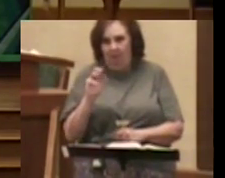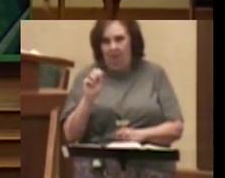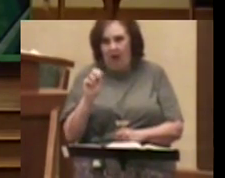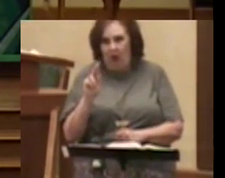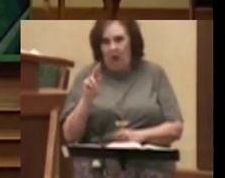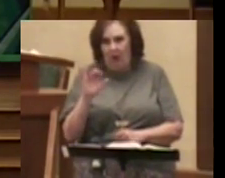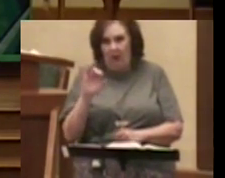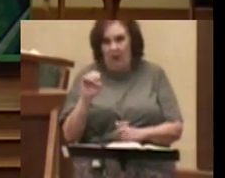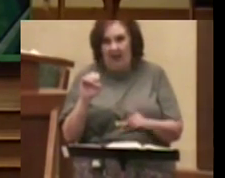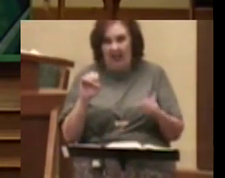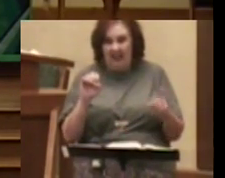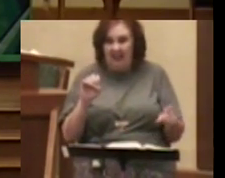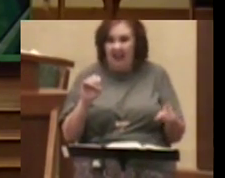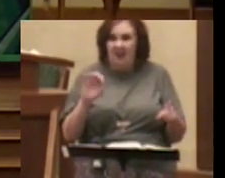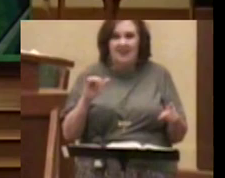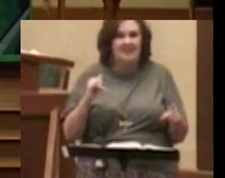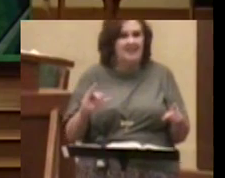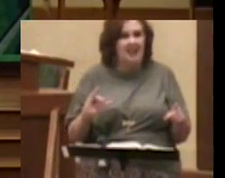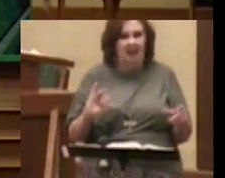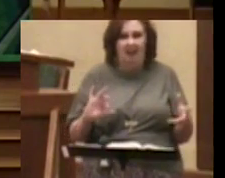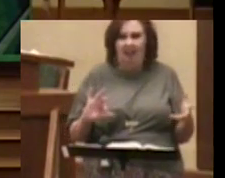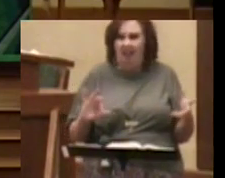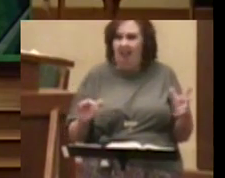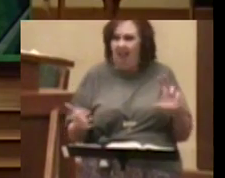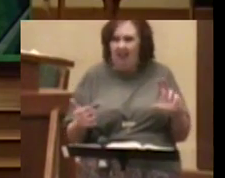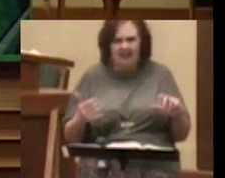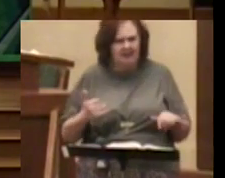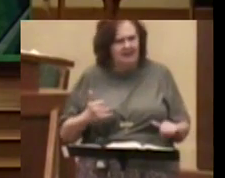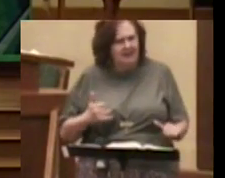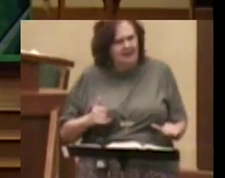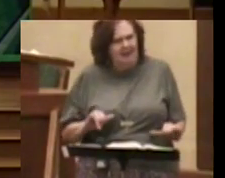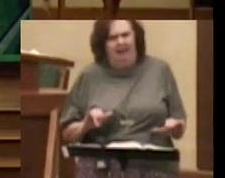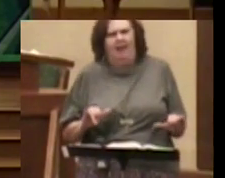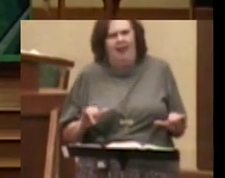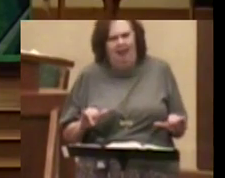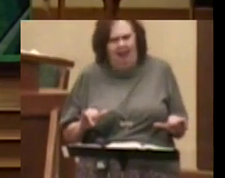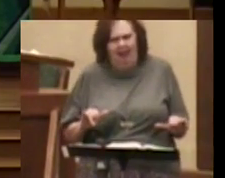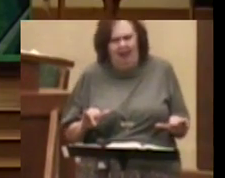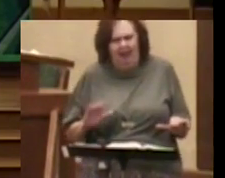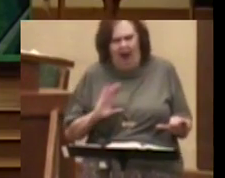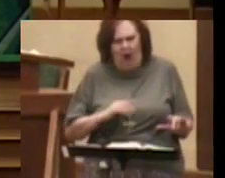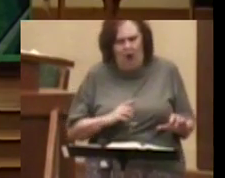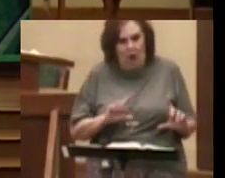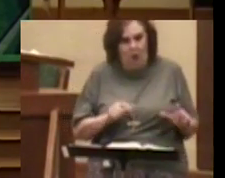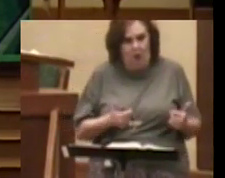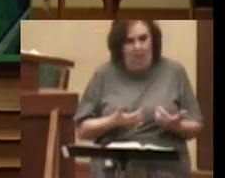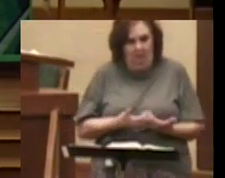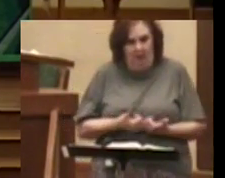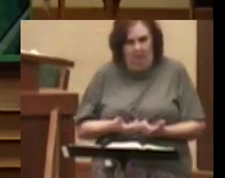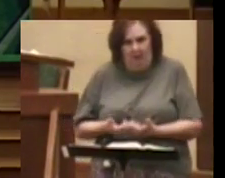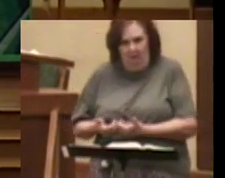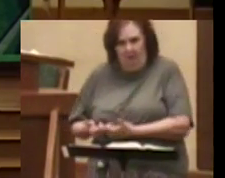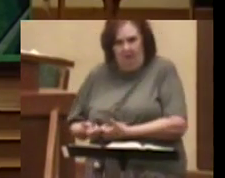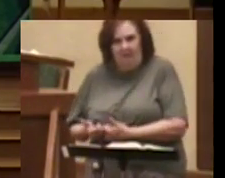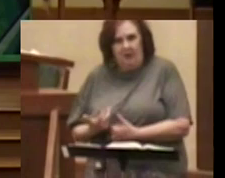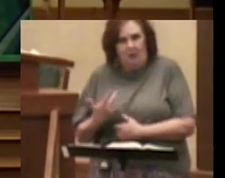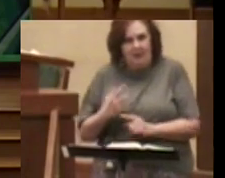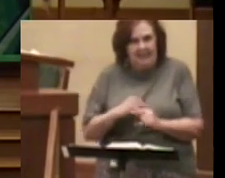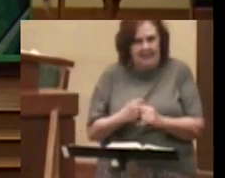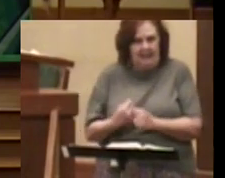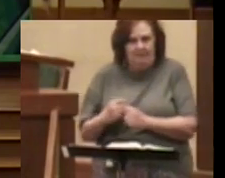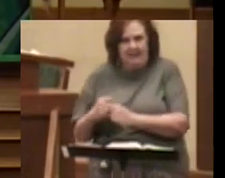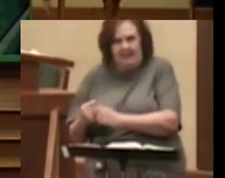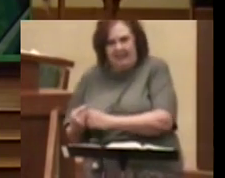are rebuilding their lives after such devastation. Our group divided into 3 different teams,